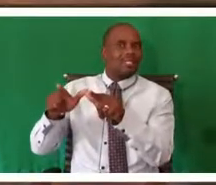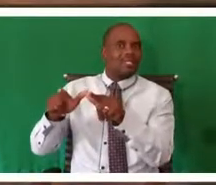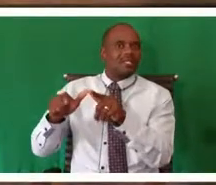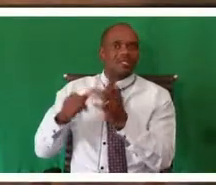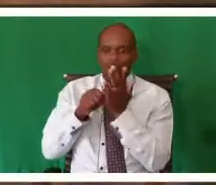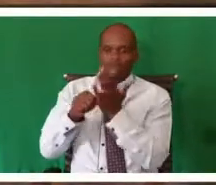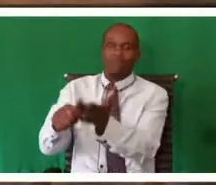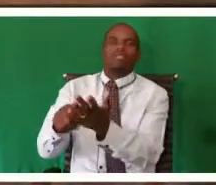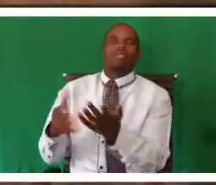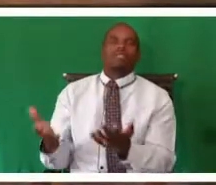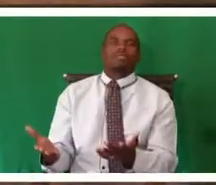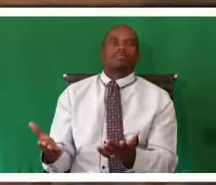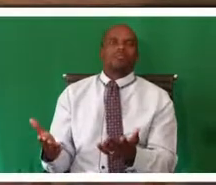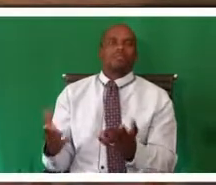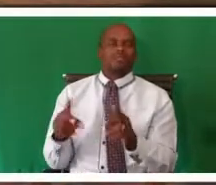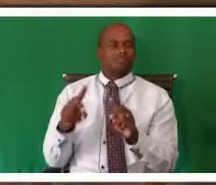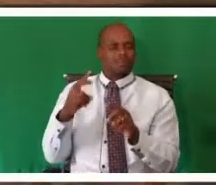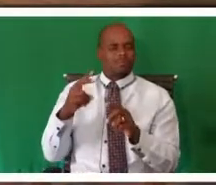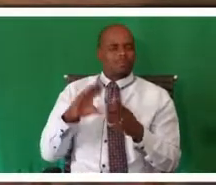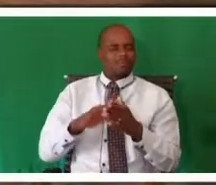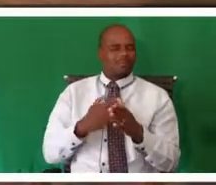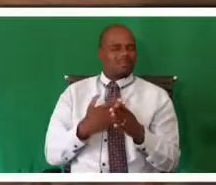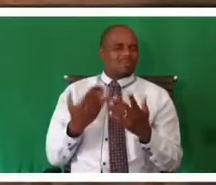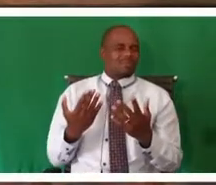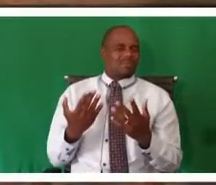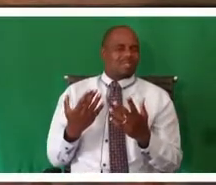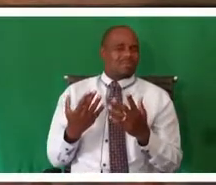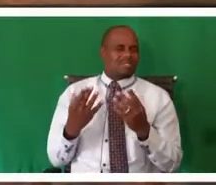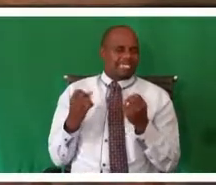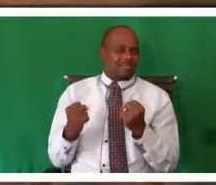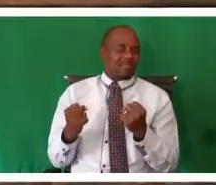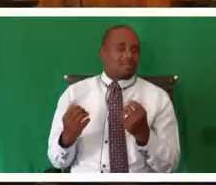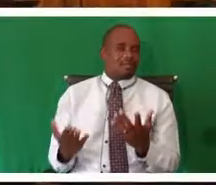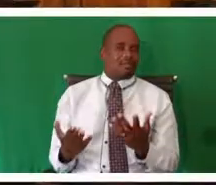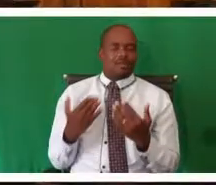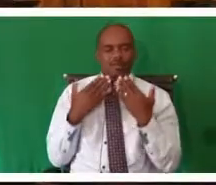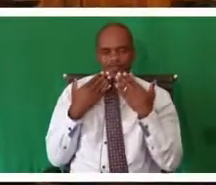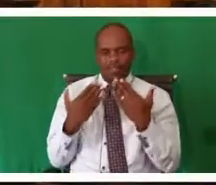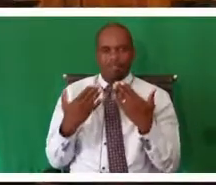such a percentage, because I know a figure might be a bit difficult. Thank you very much.